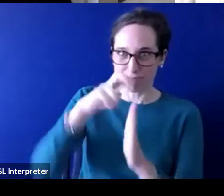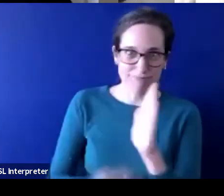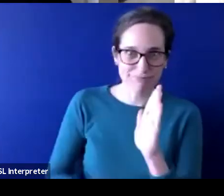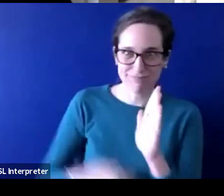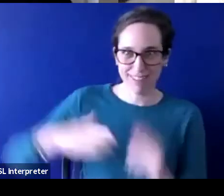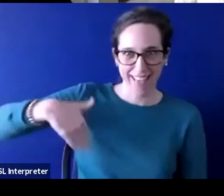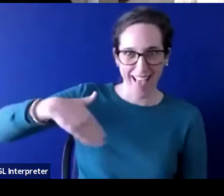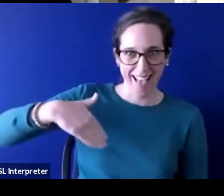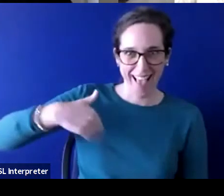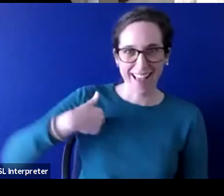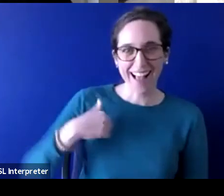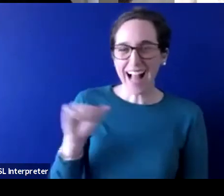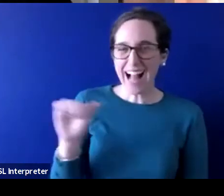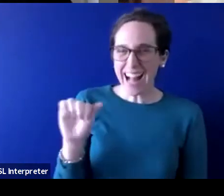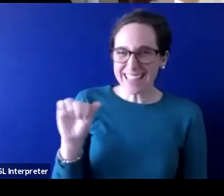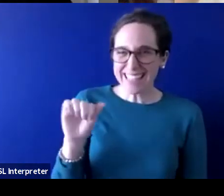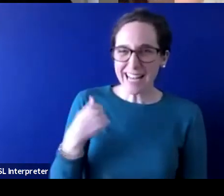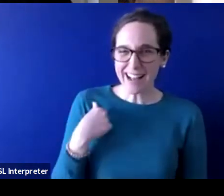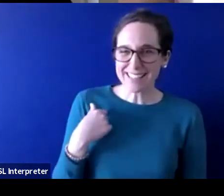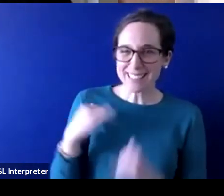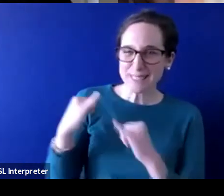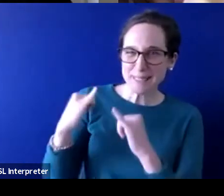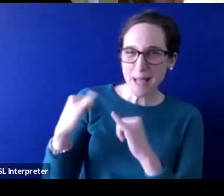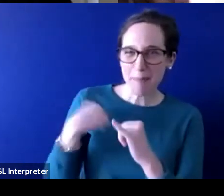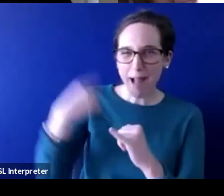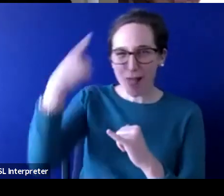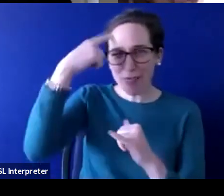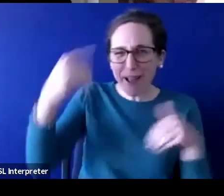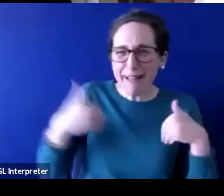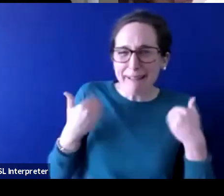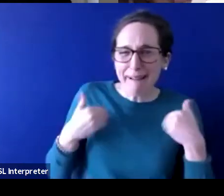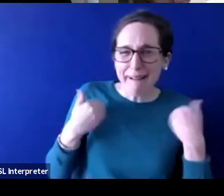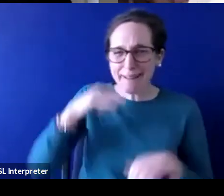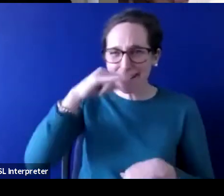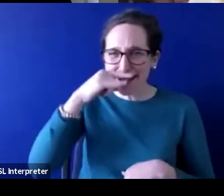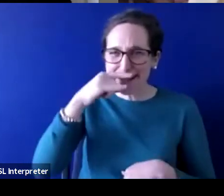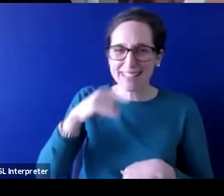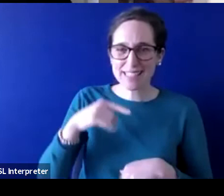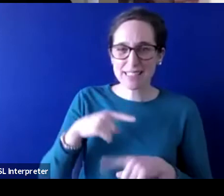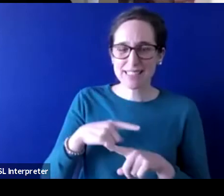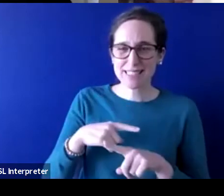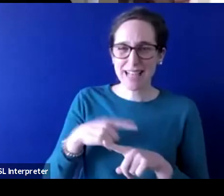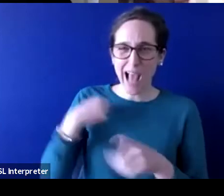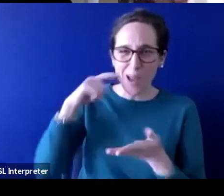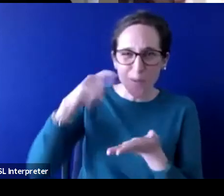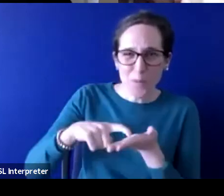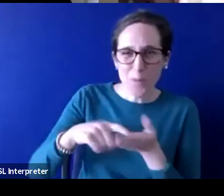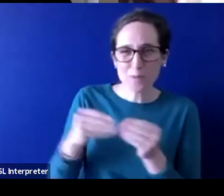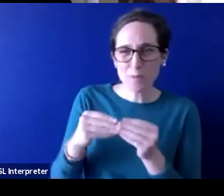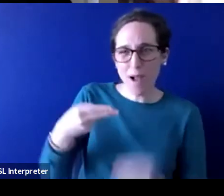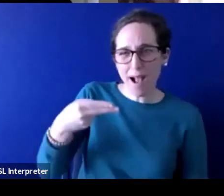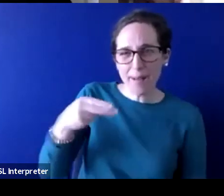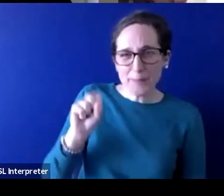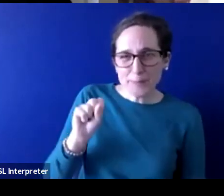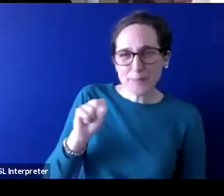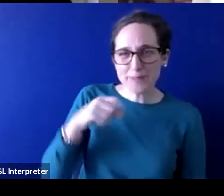said, I feel like it's still for kids, still more. What I notice is like more high school. That's what I see, but I do see